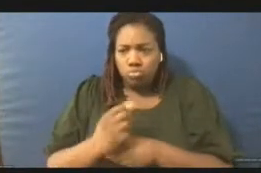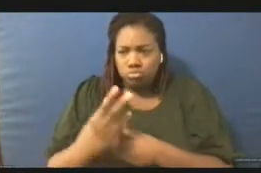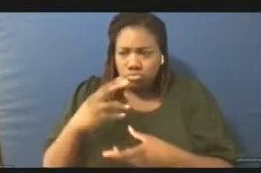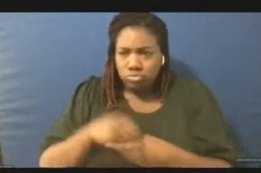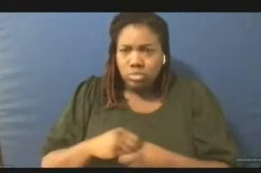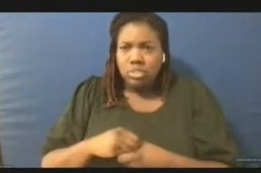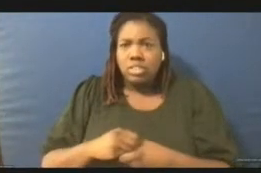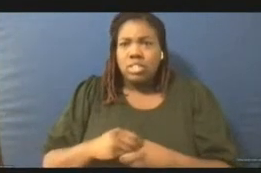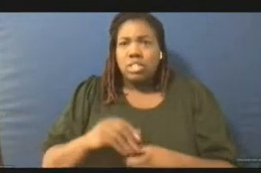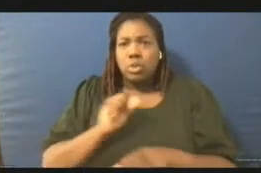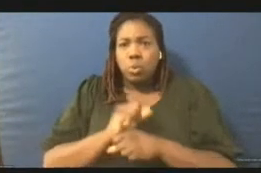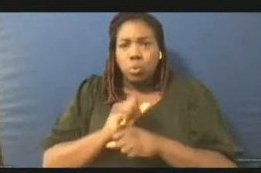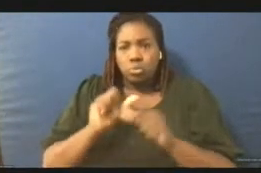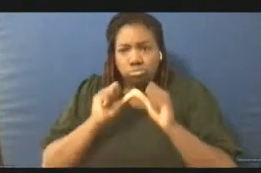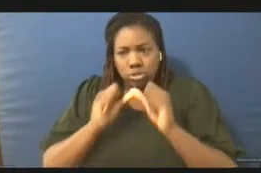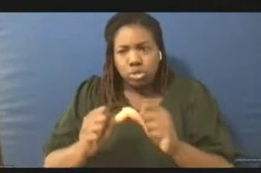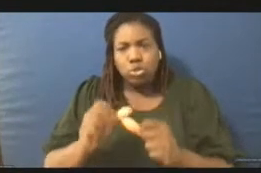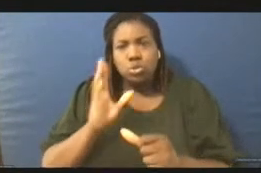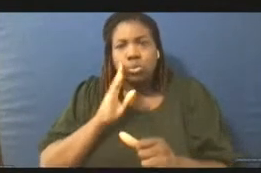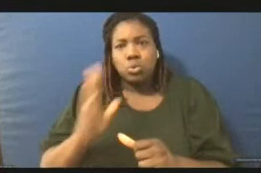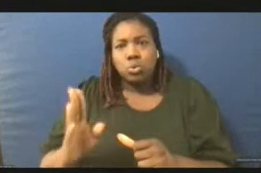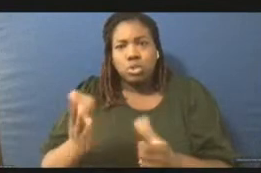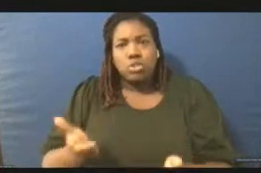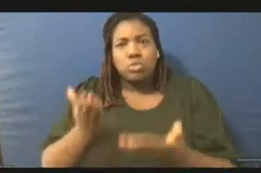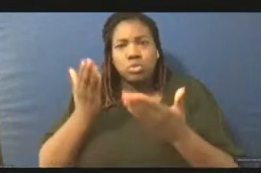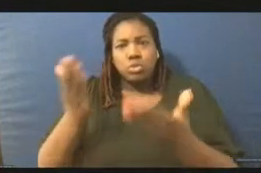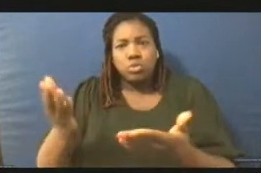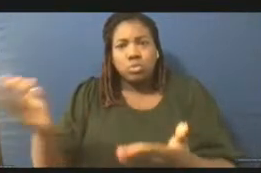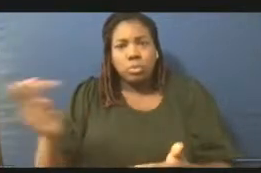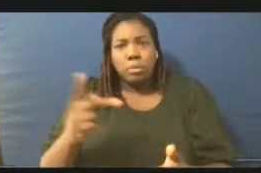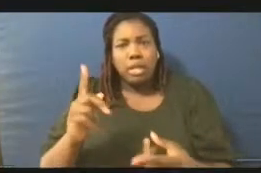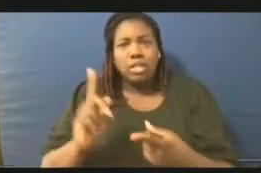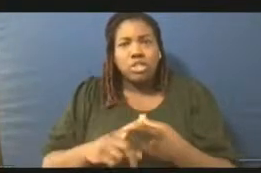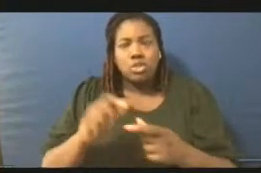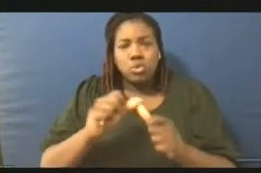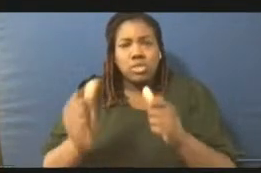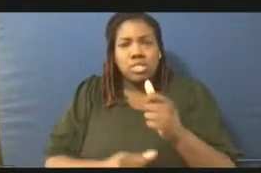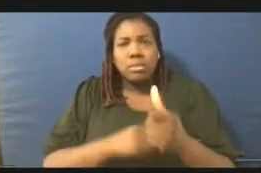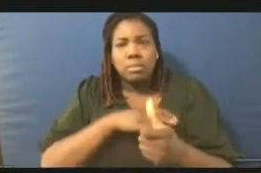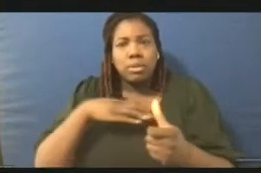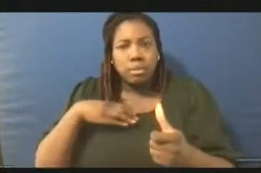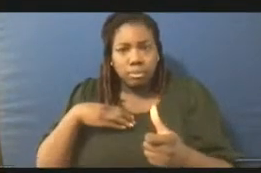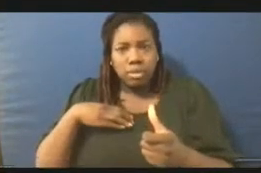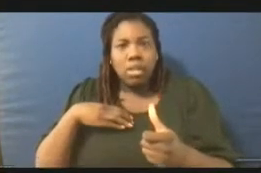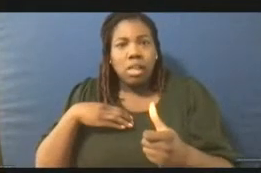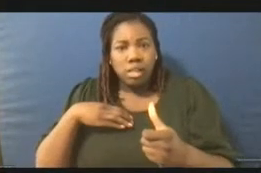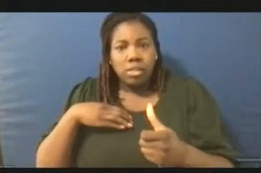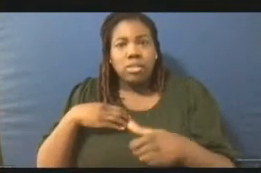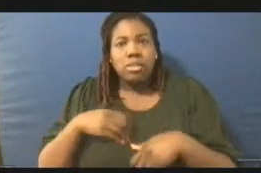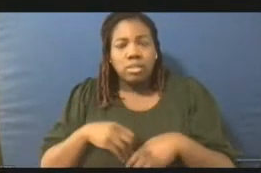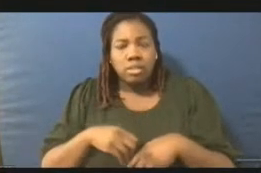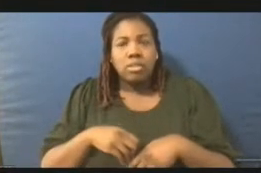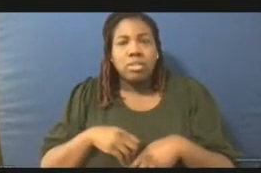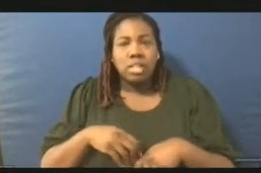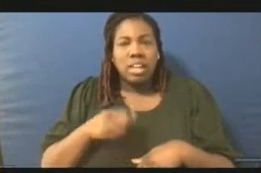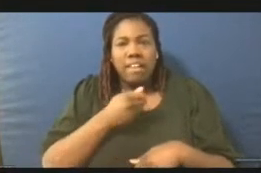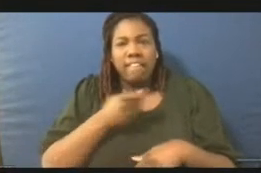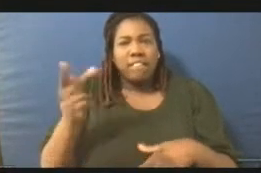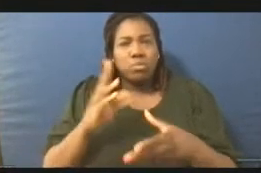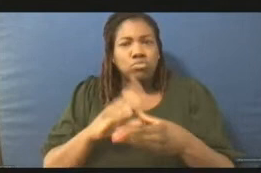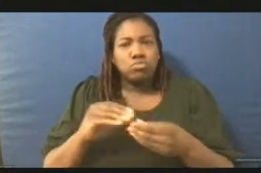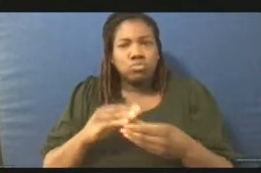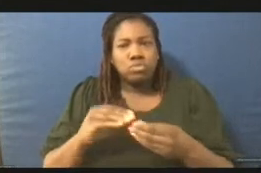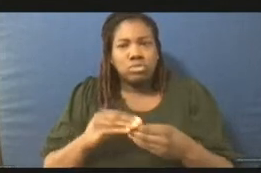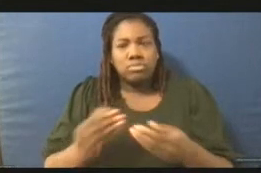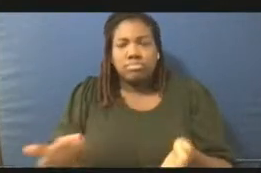course for the work that will continue to go into them as those recommendations return to subcommittee. I will just have a few words for us.